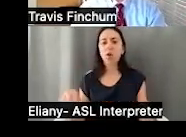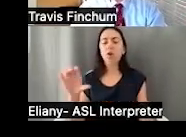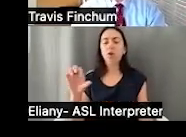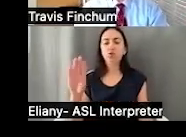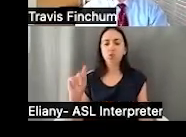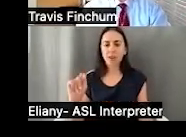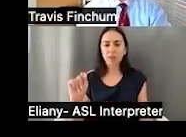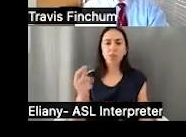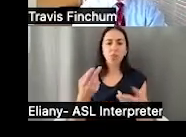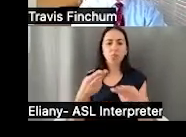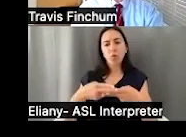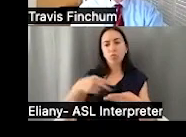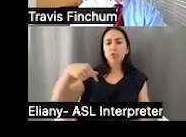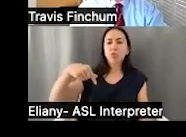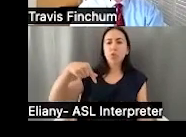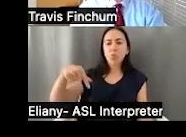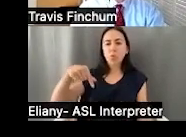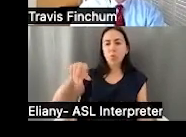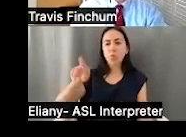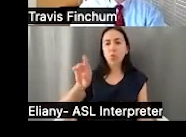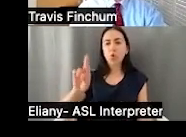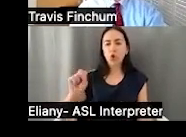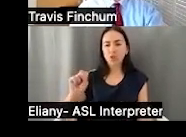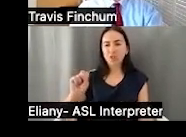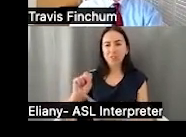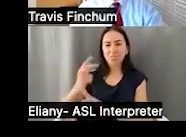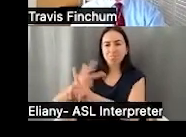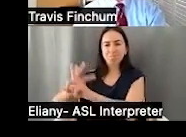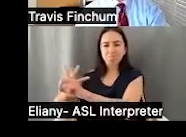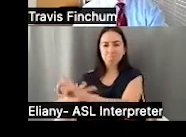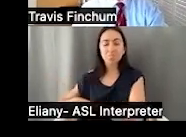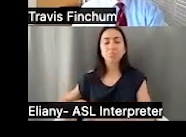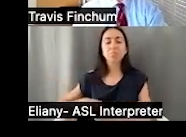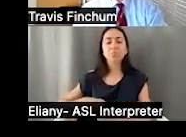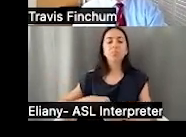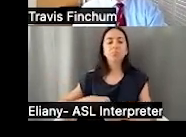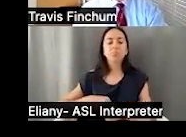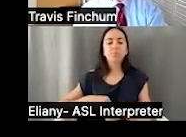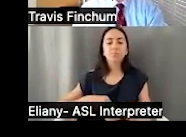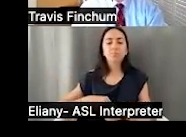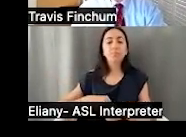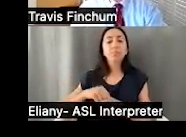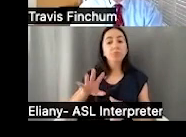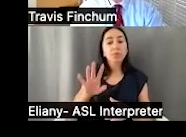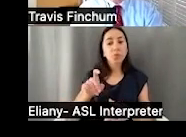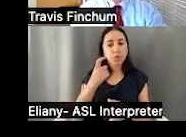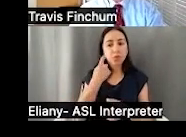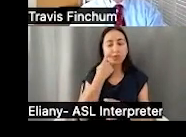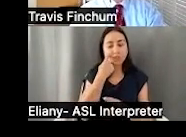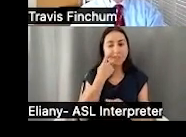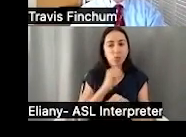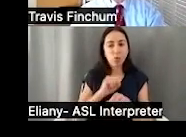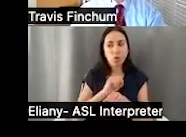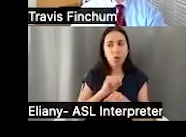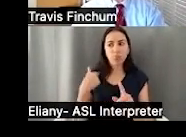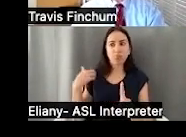called quarters with Social Security. So you've got to work, and you have to also have recently been working. The example that I